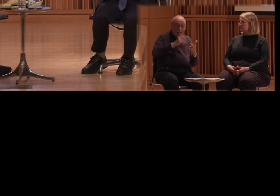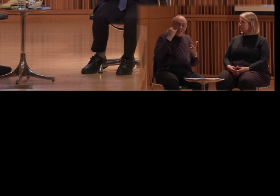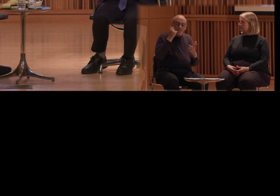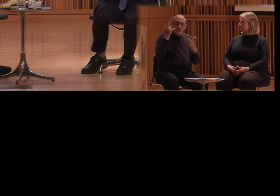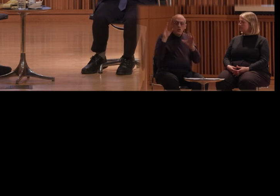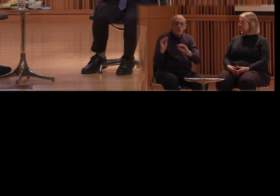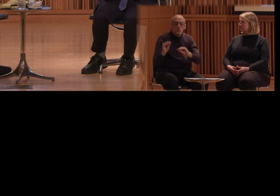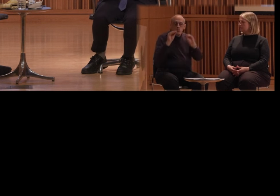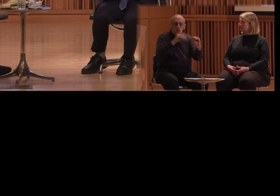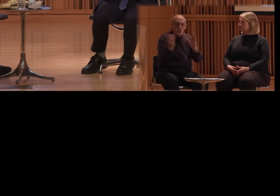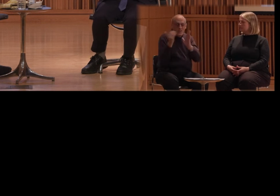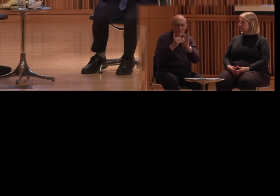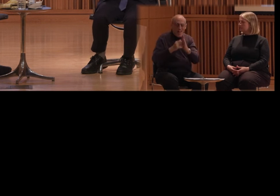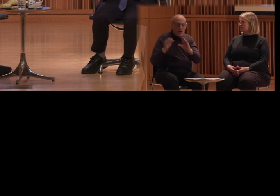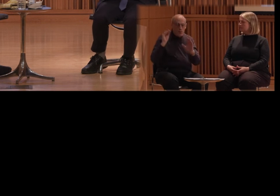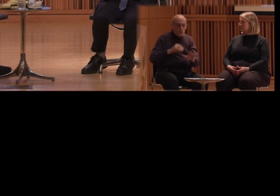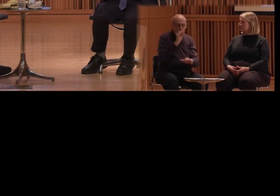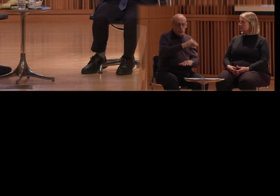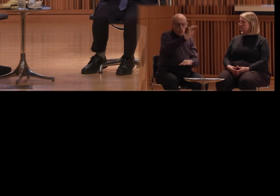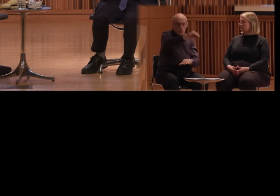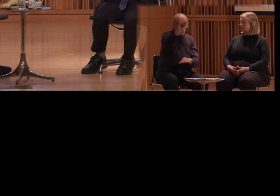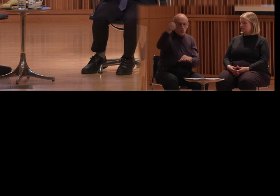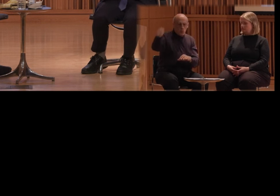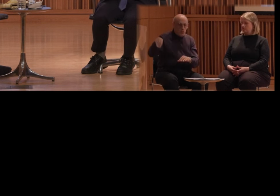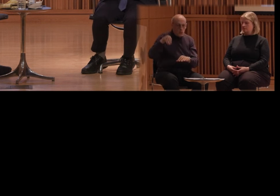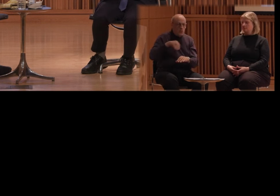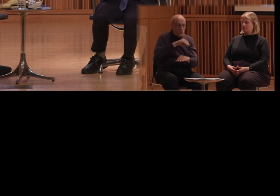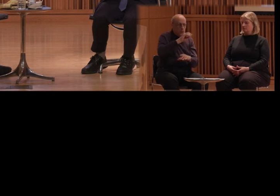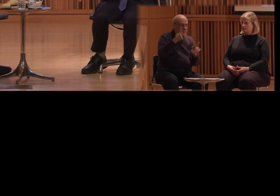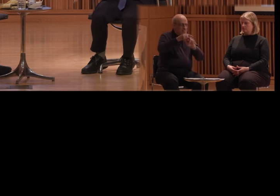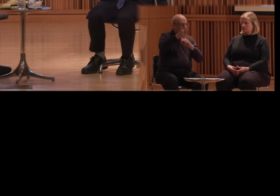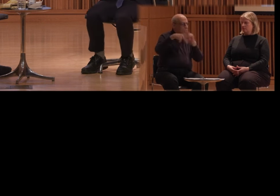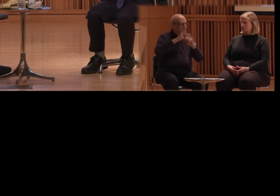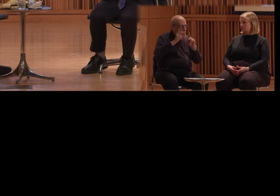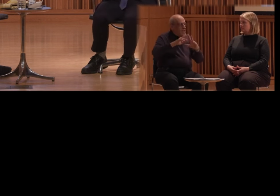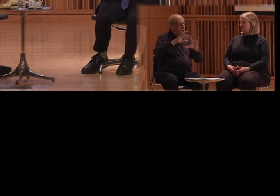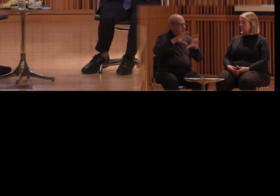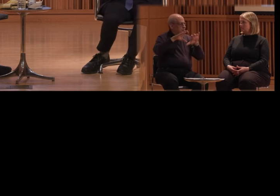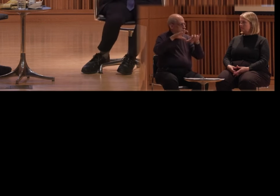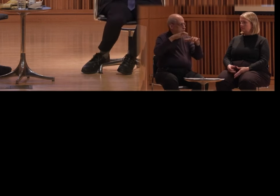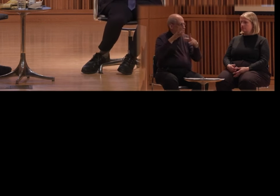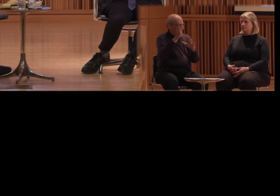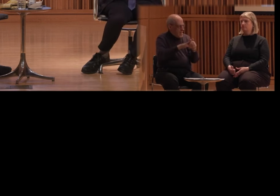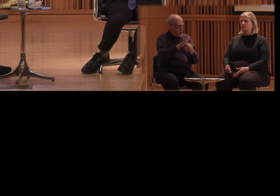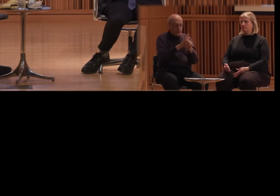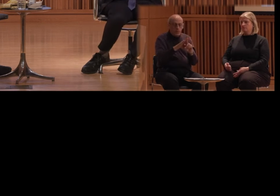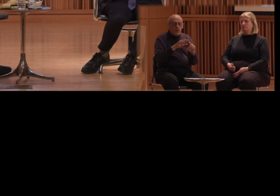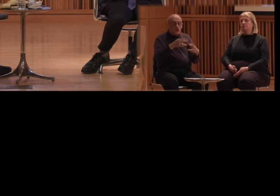moved over and over again, back and forth to the same kind of route. And so they used this